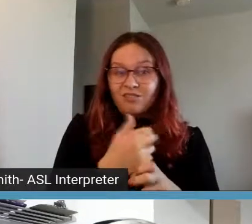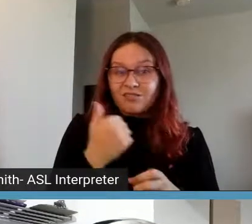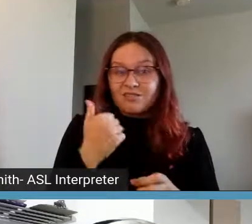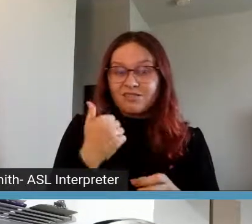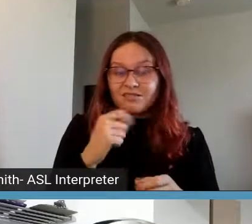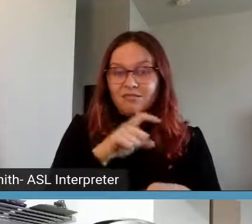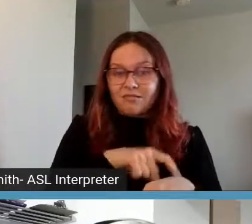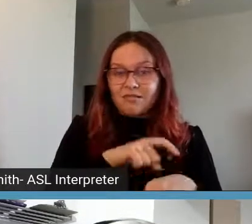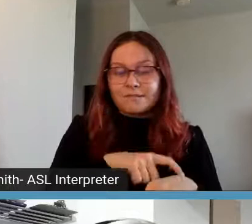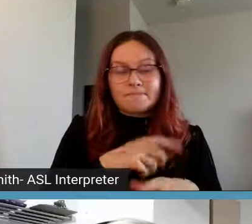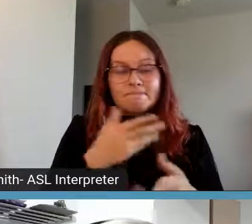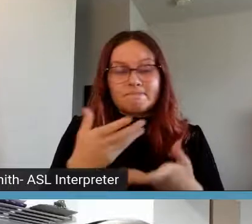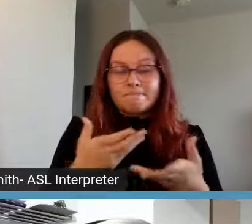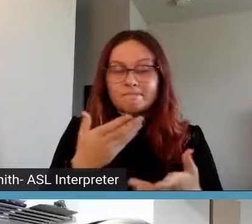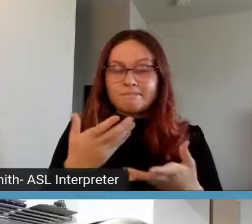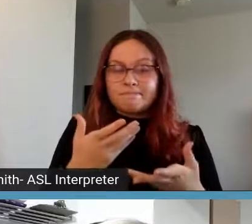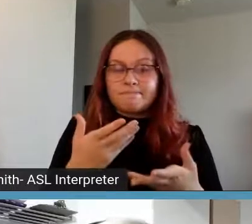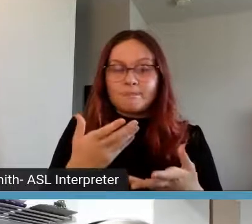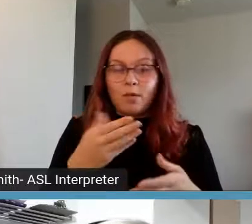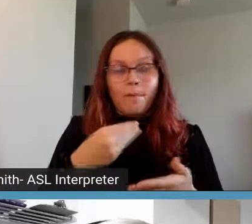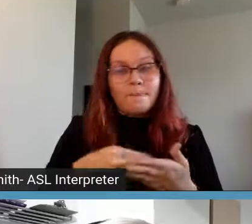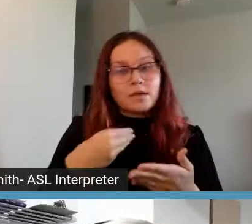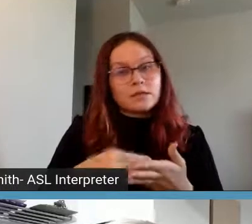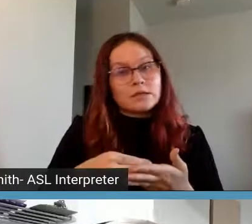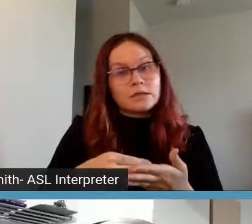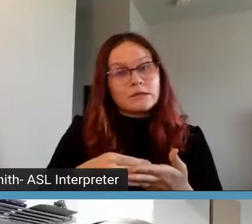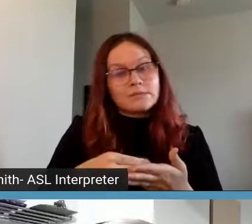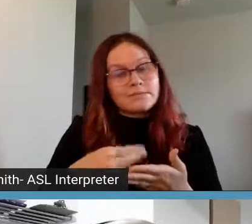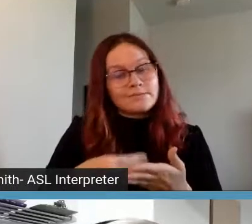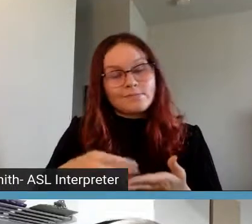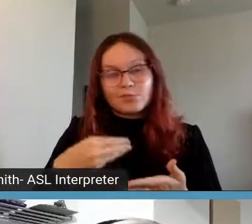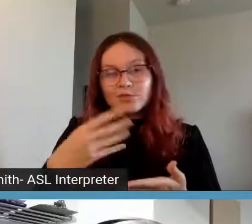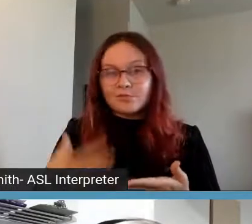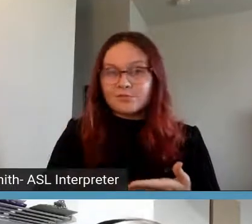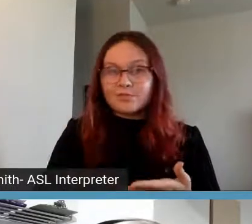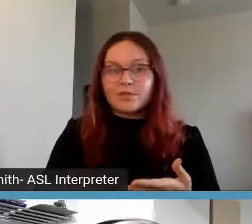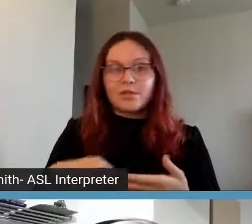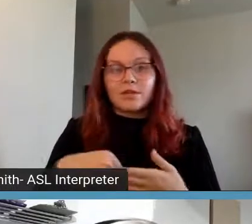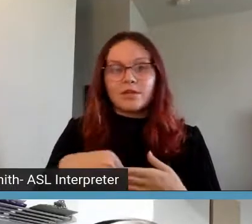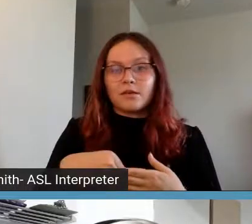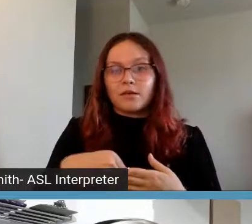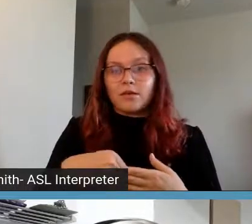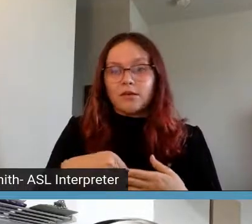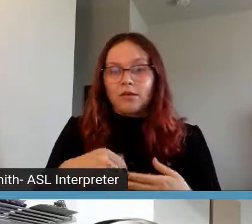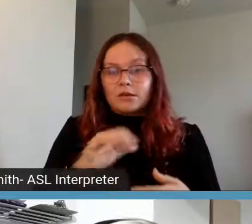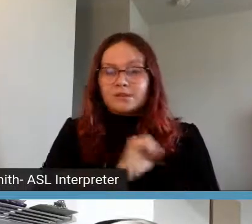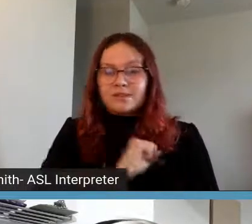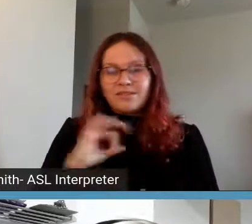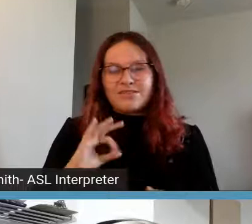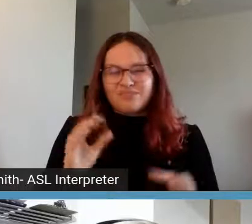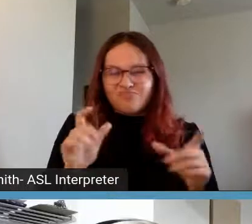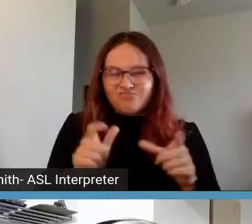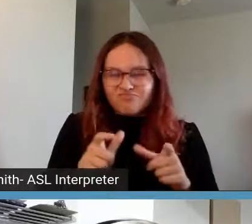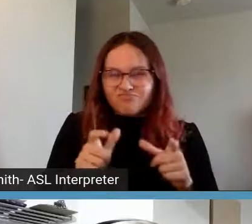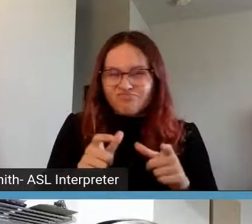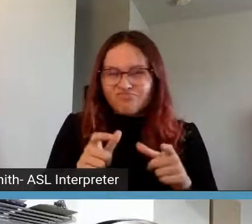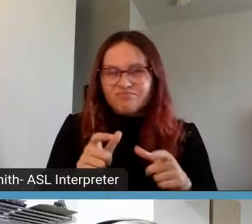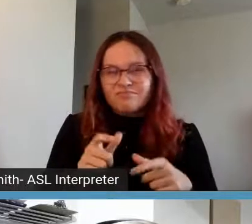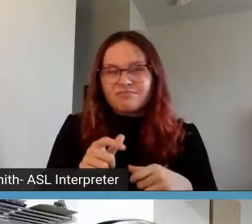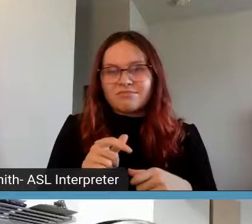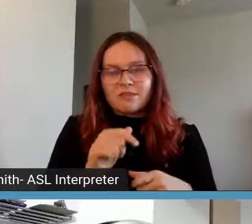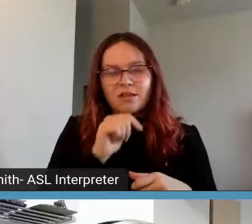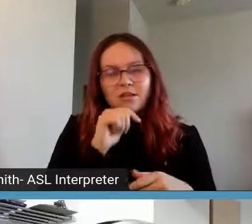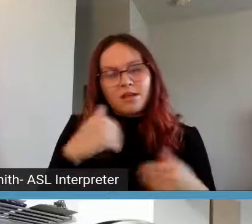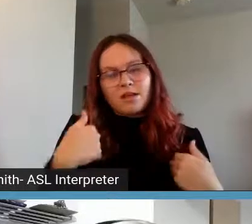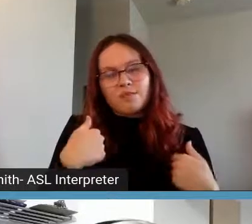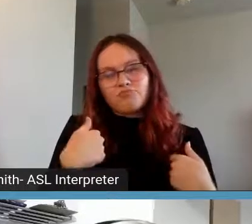have. Our staff is super small. So we also didn't have the funds to actually pay the persons